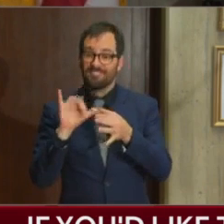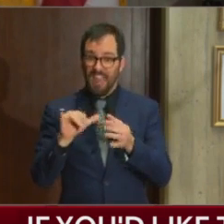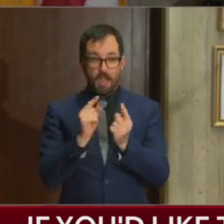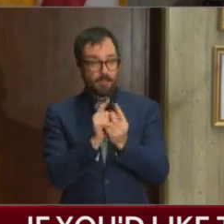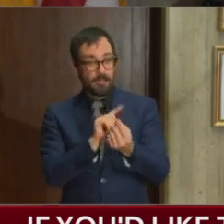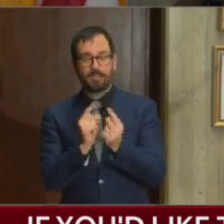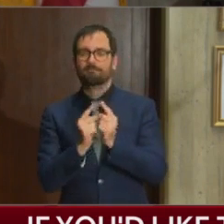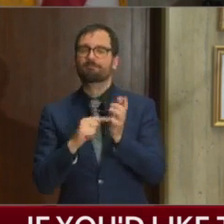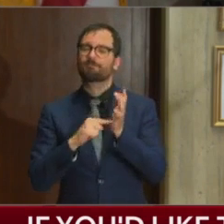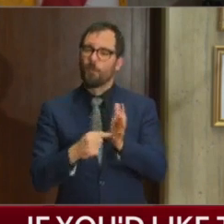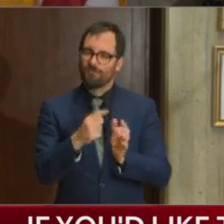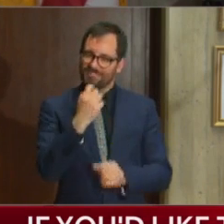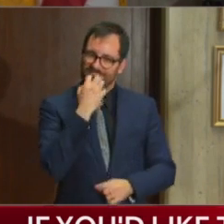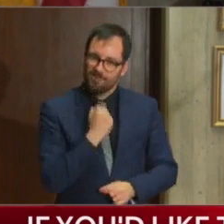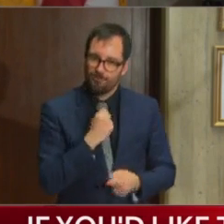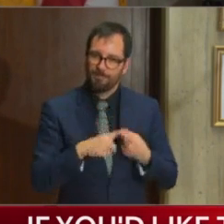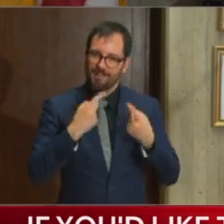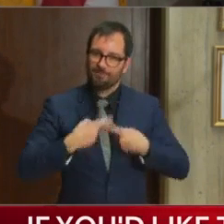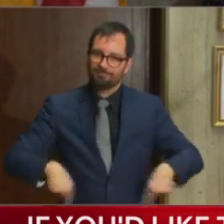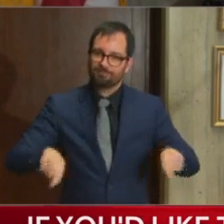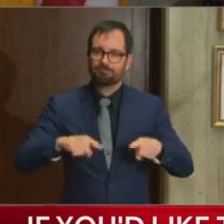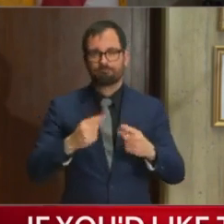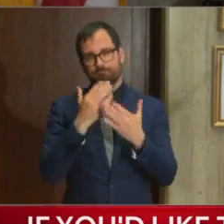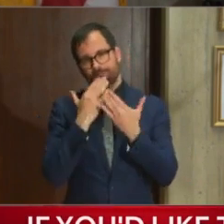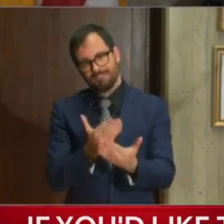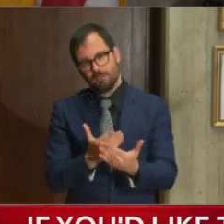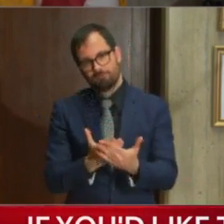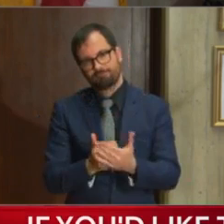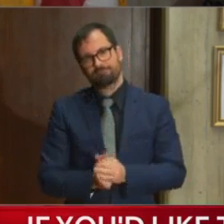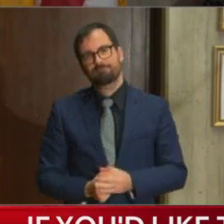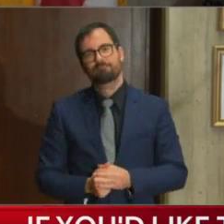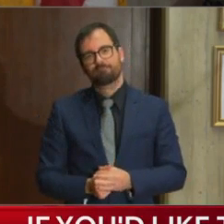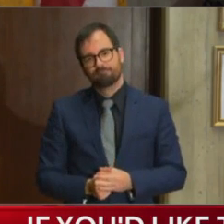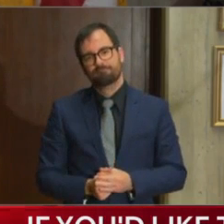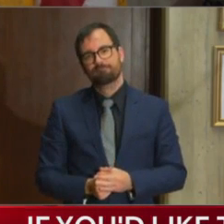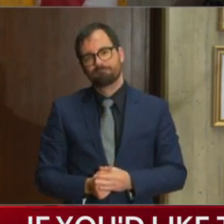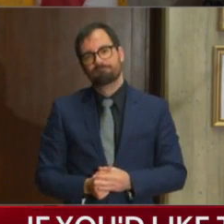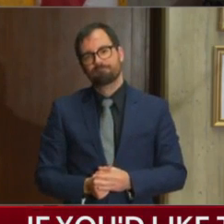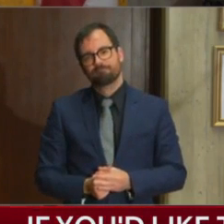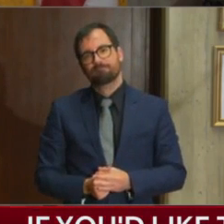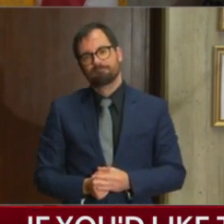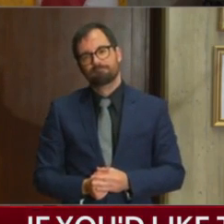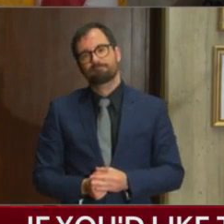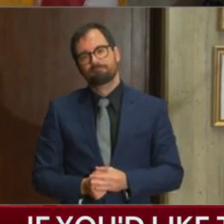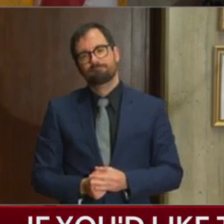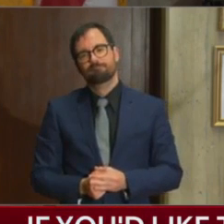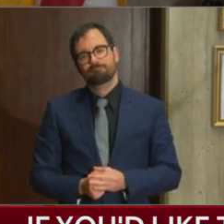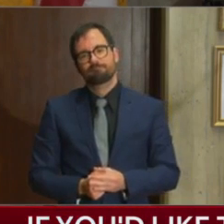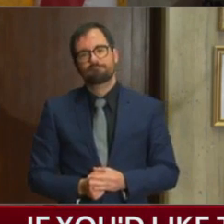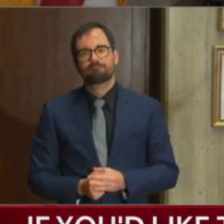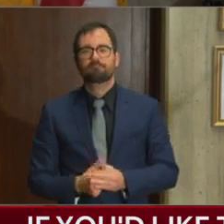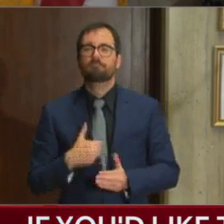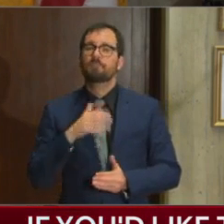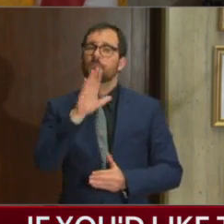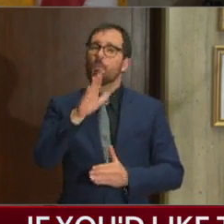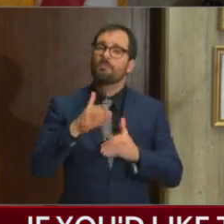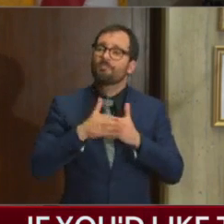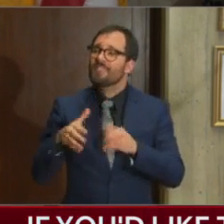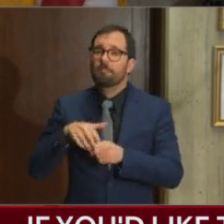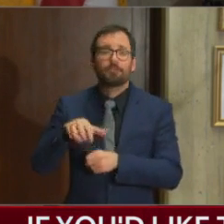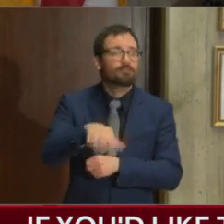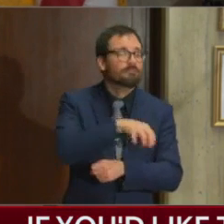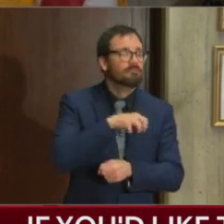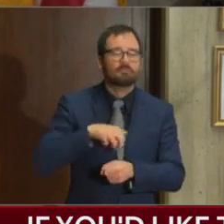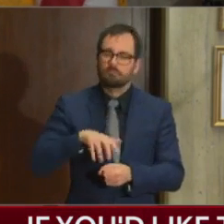everyone to go one step further. Reach out to a neighbor, to a senior, to someone with a medical condition, to a parent